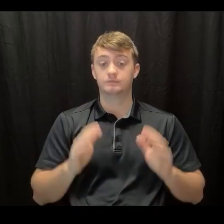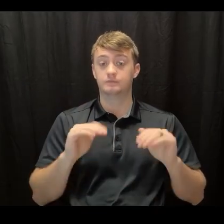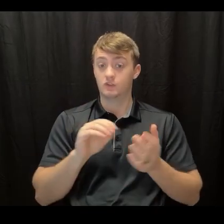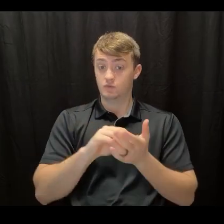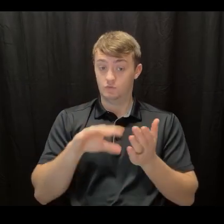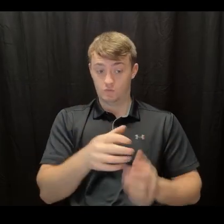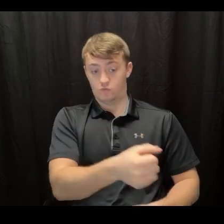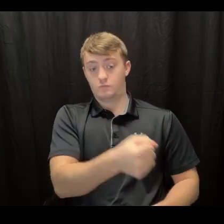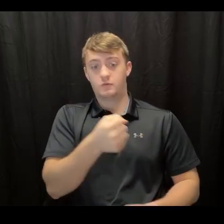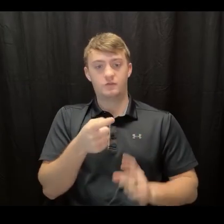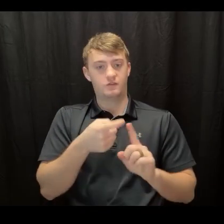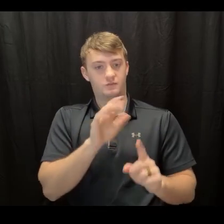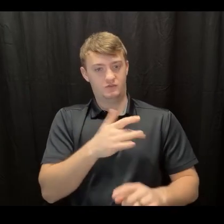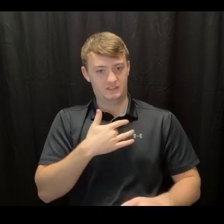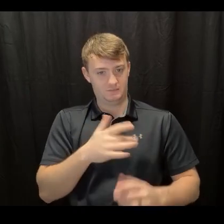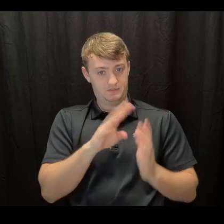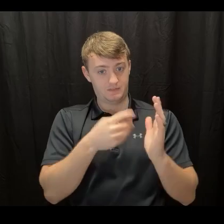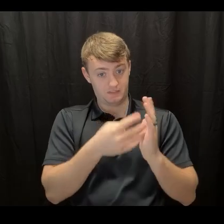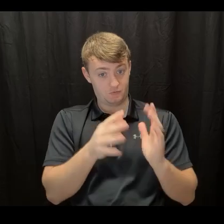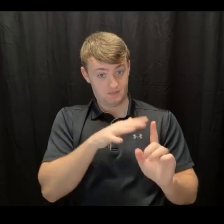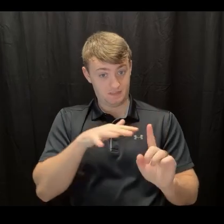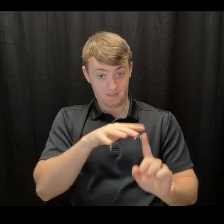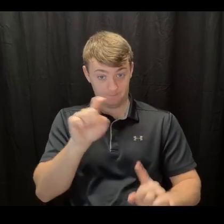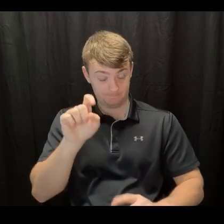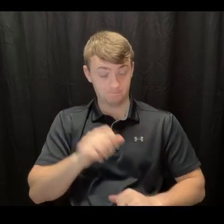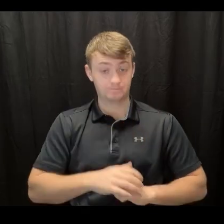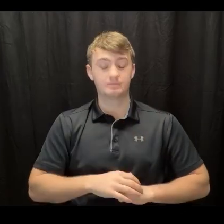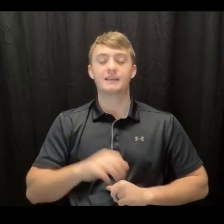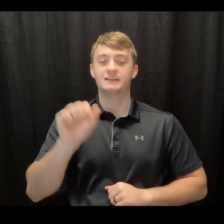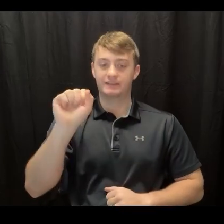the student removed from their typical schedule or setting?